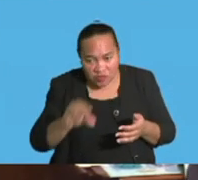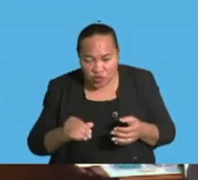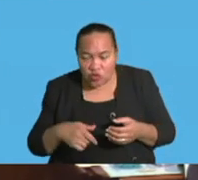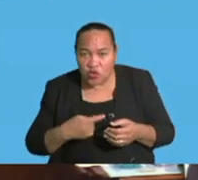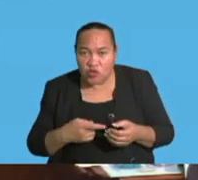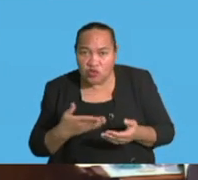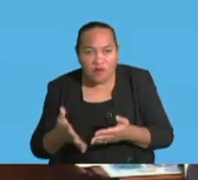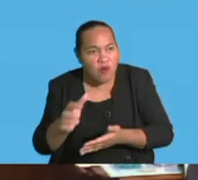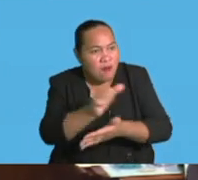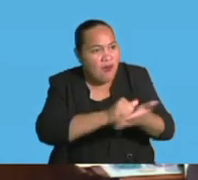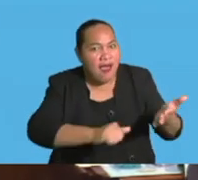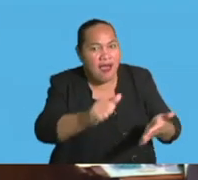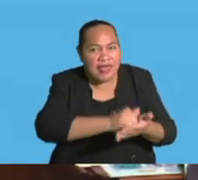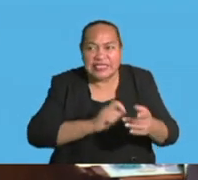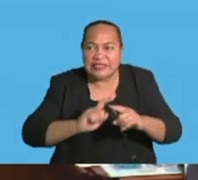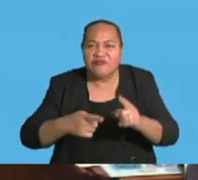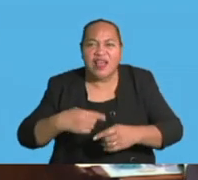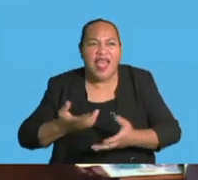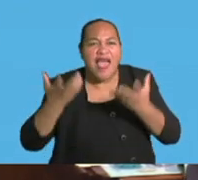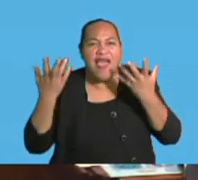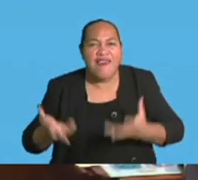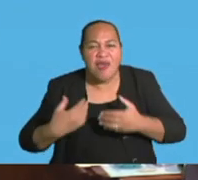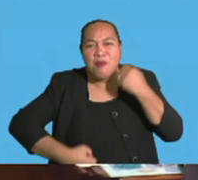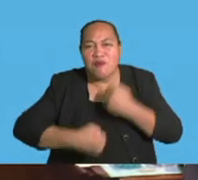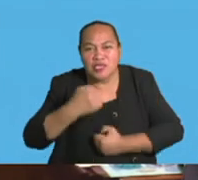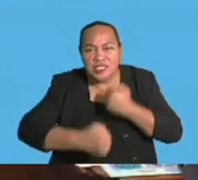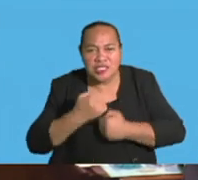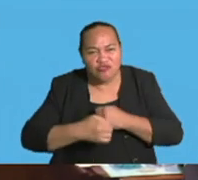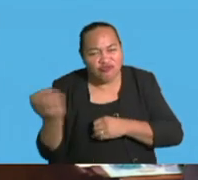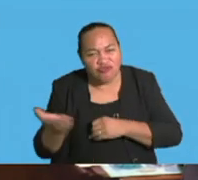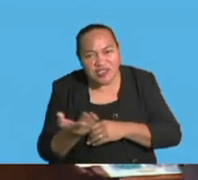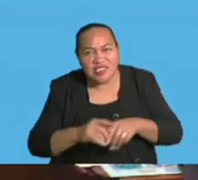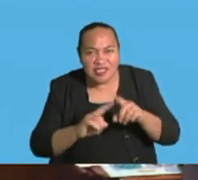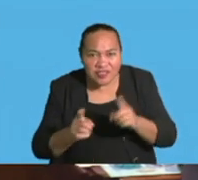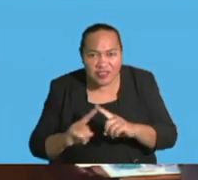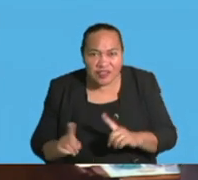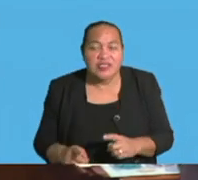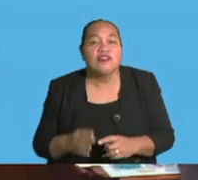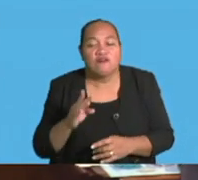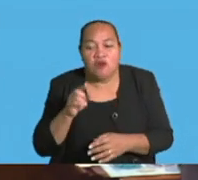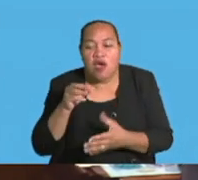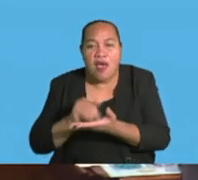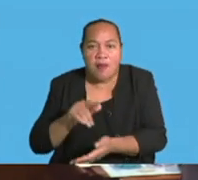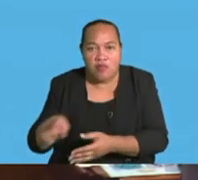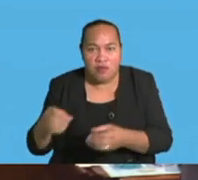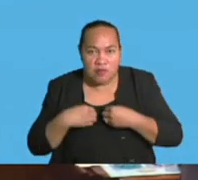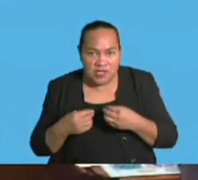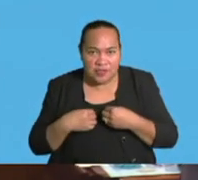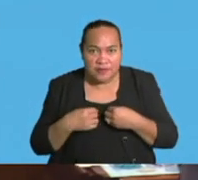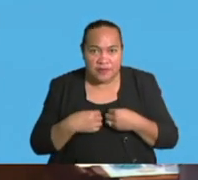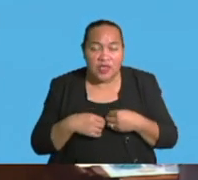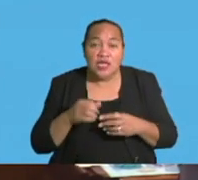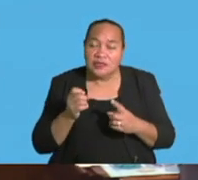the purchase of forest value-adding machines to nature new and emerging cottage industries. This is again an